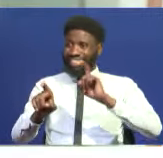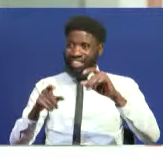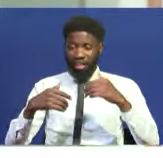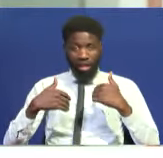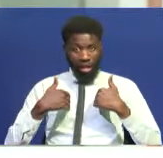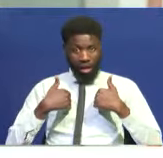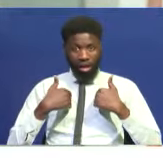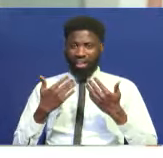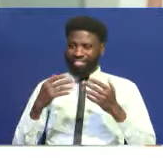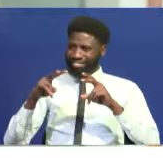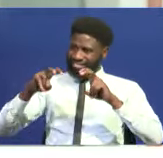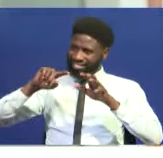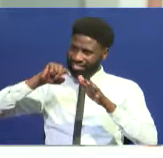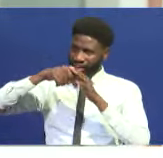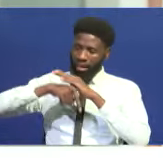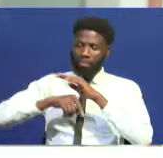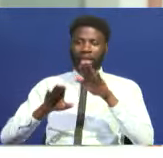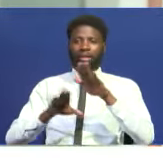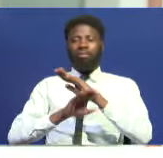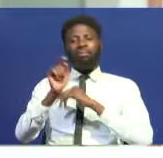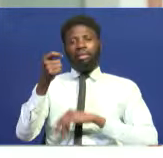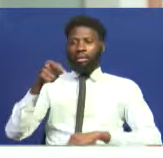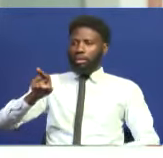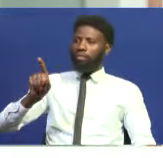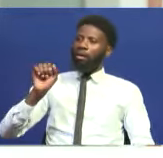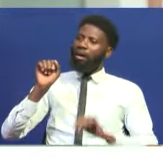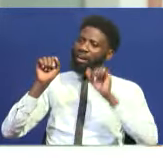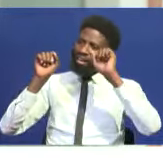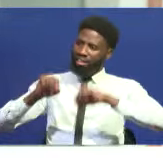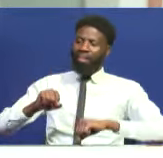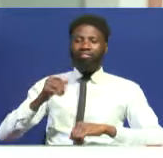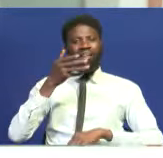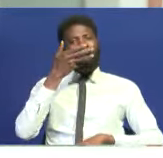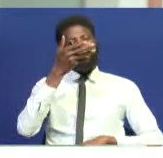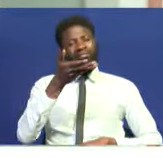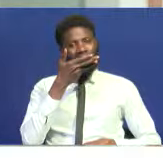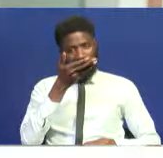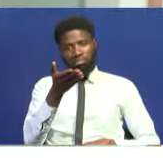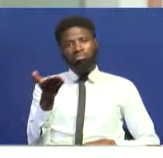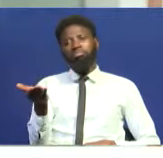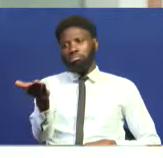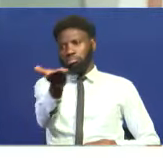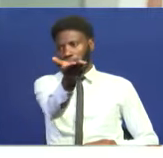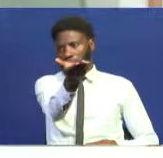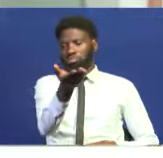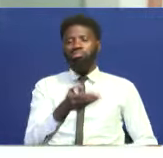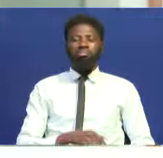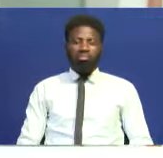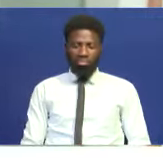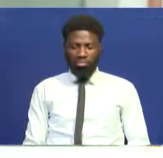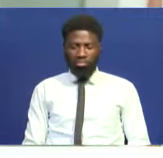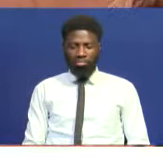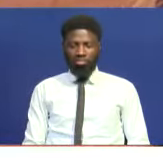out anything about the deputy president, they have all the capabilities and you can find whatever information